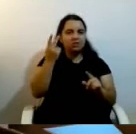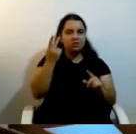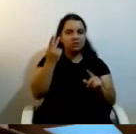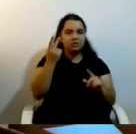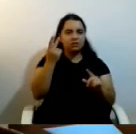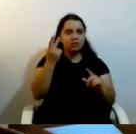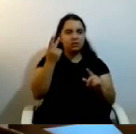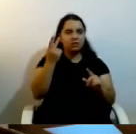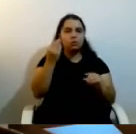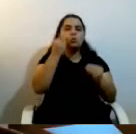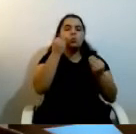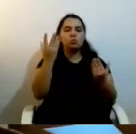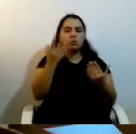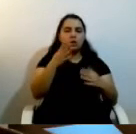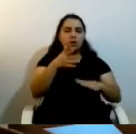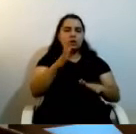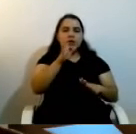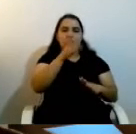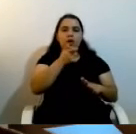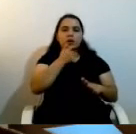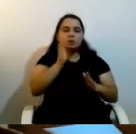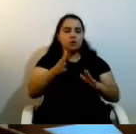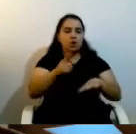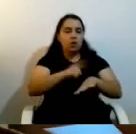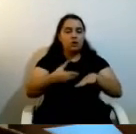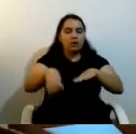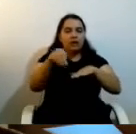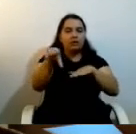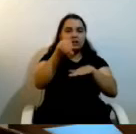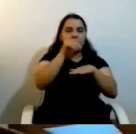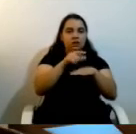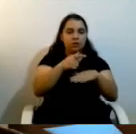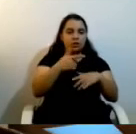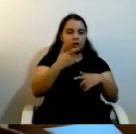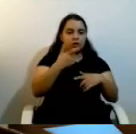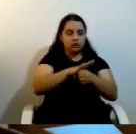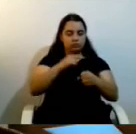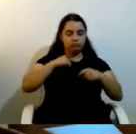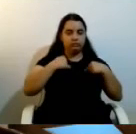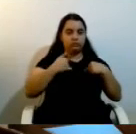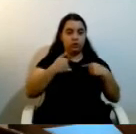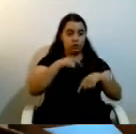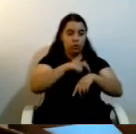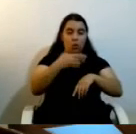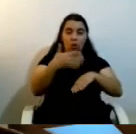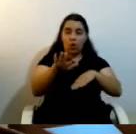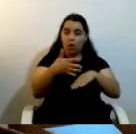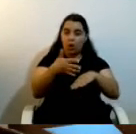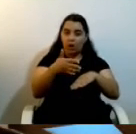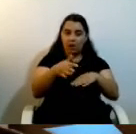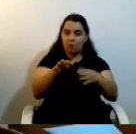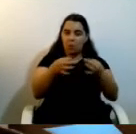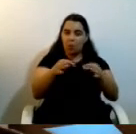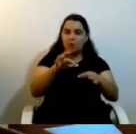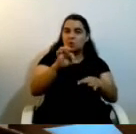For example, I need at least 18 hours a day. How would I manage in Portugal?